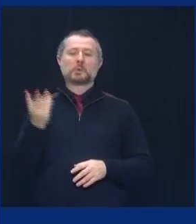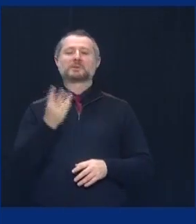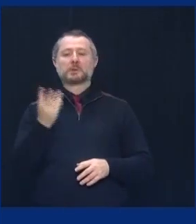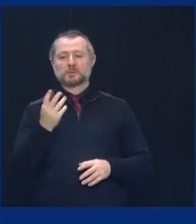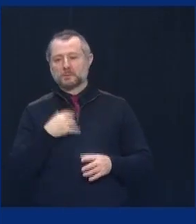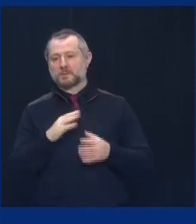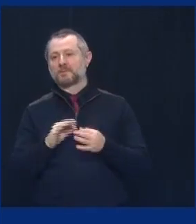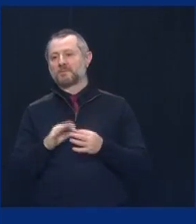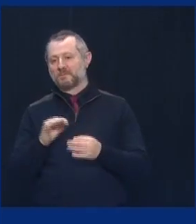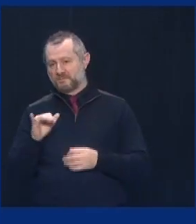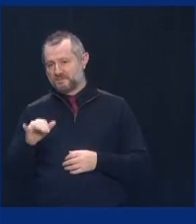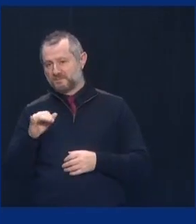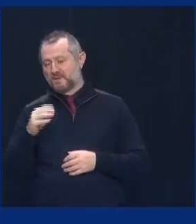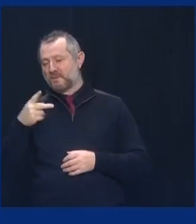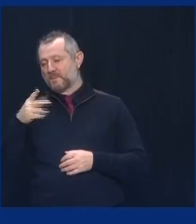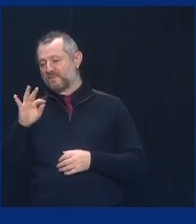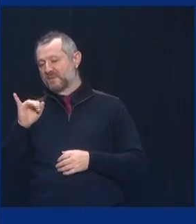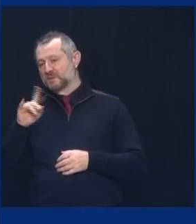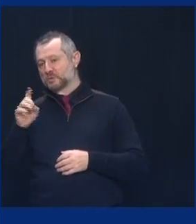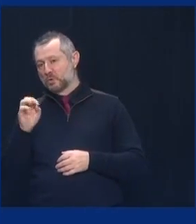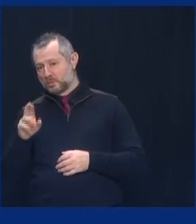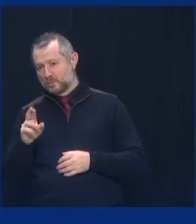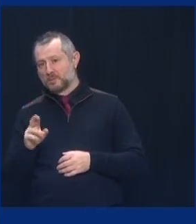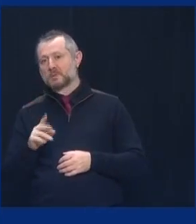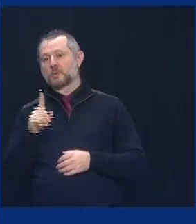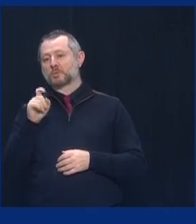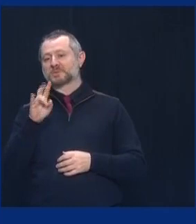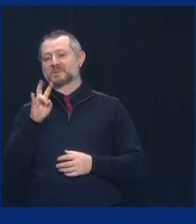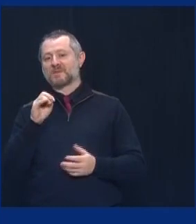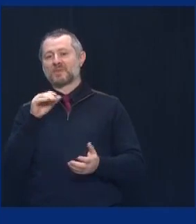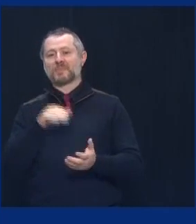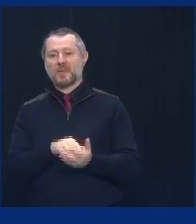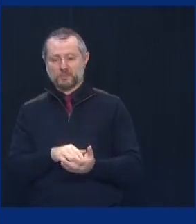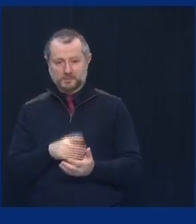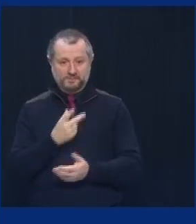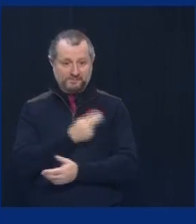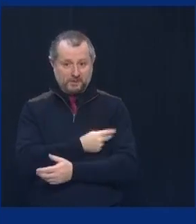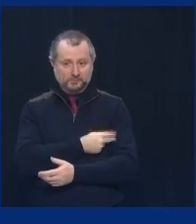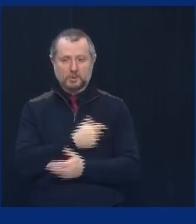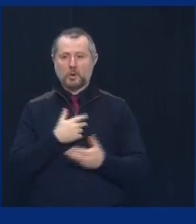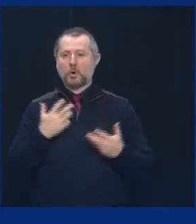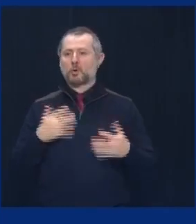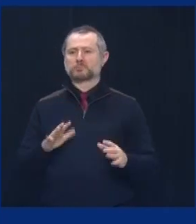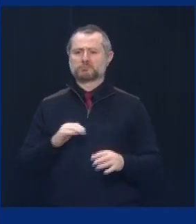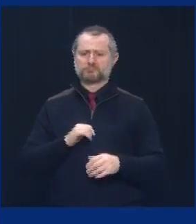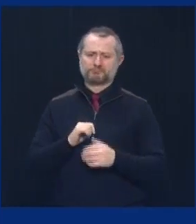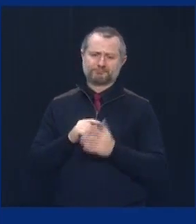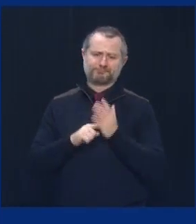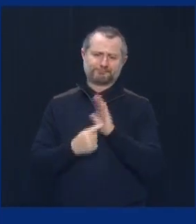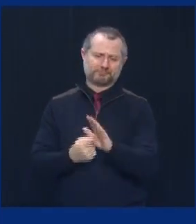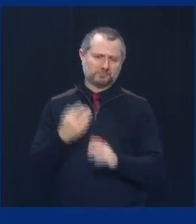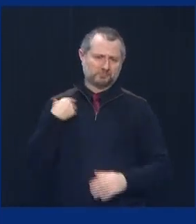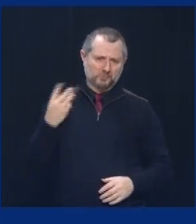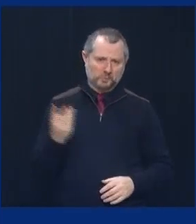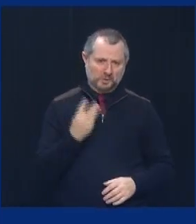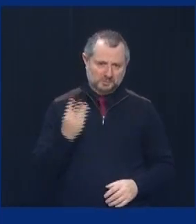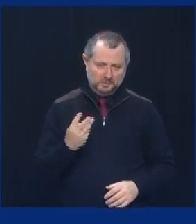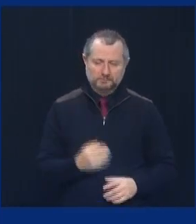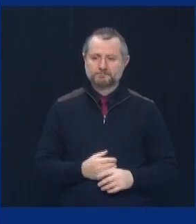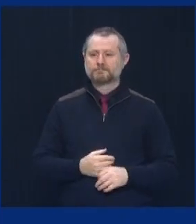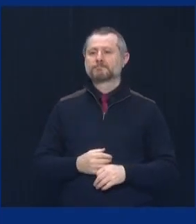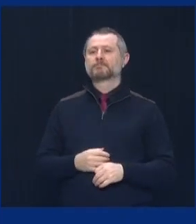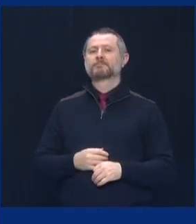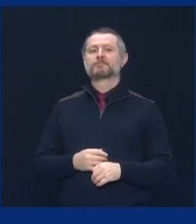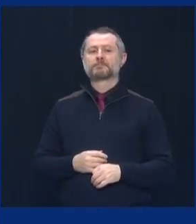Pfizer's 170,000. We put those numbers out on Wednesday, I believe,